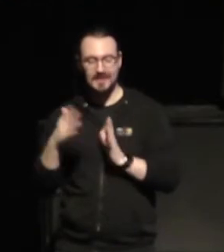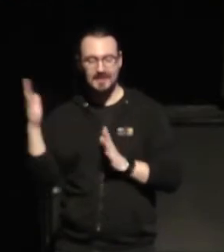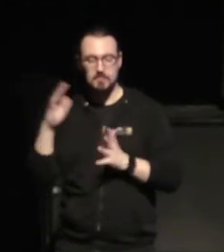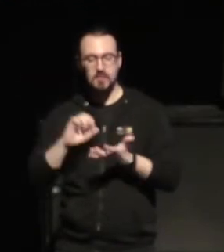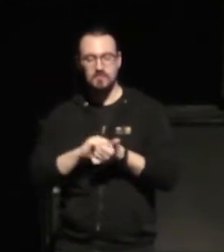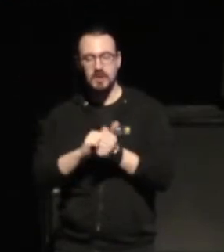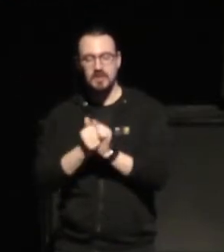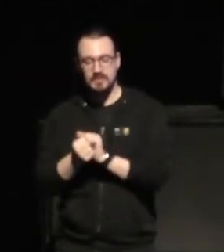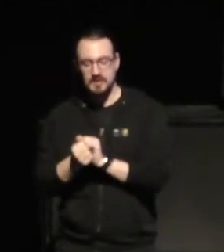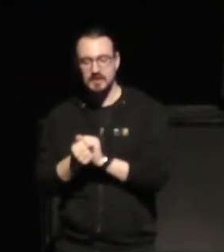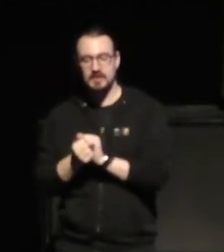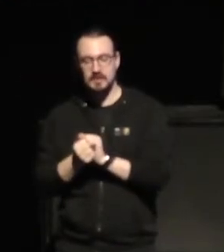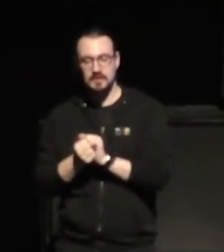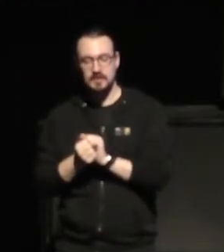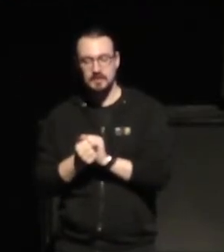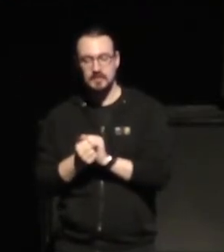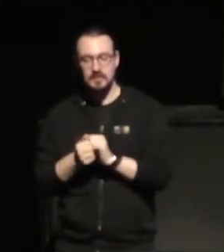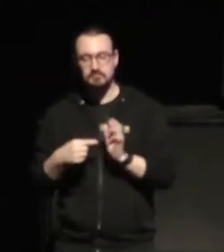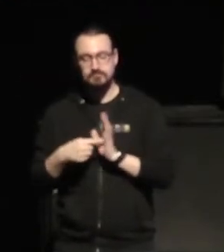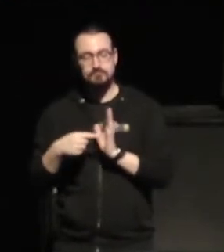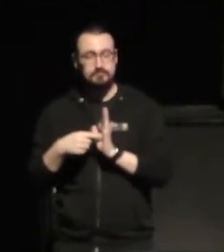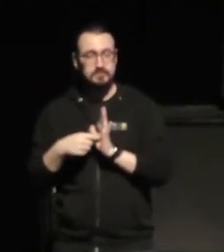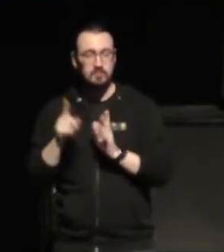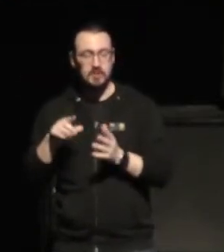climate change. Can I have